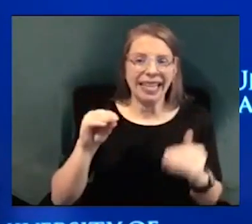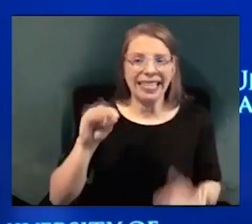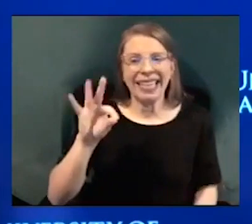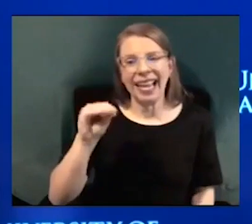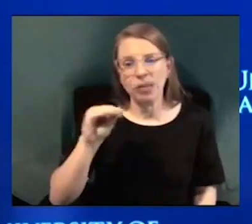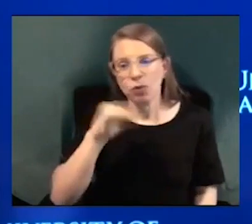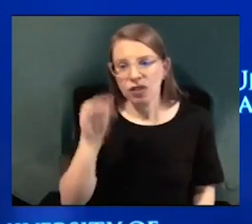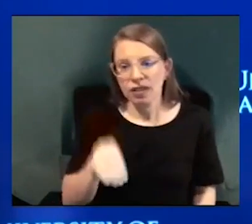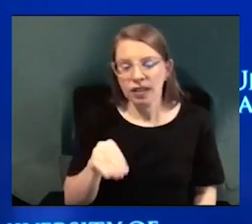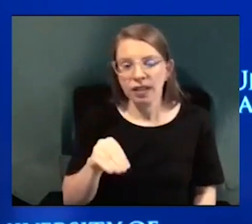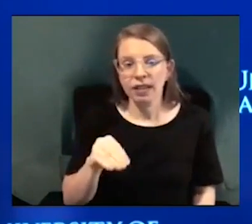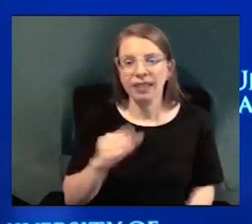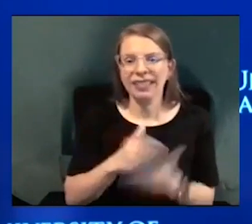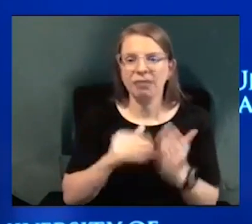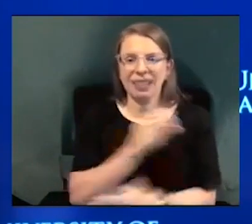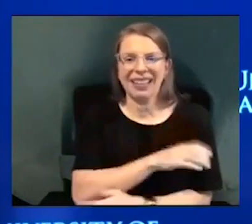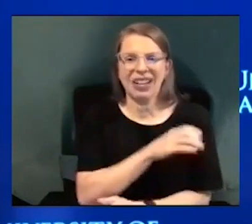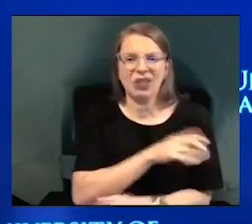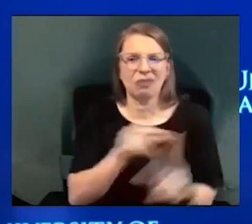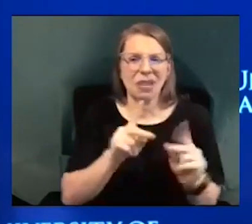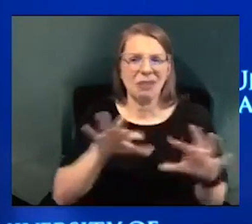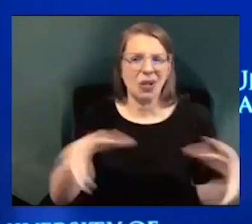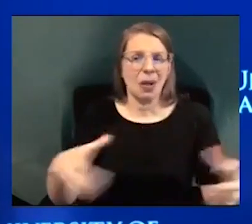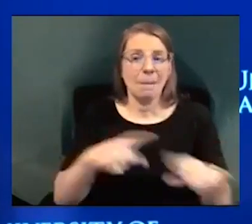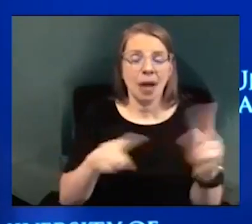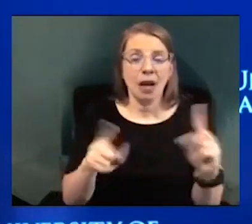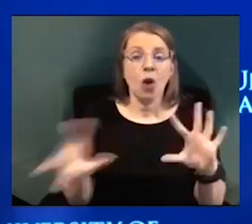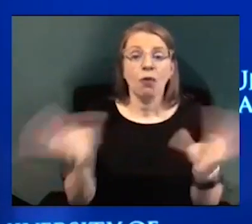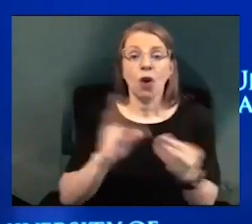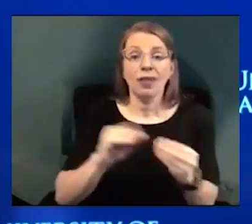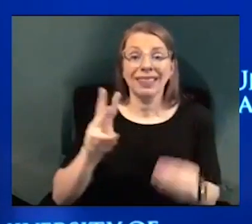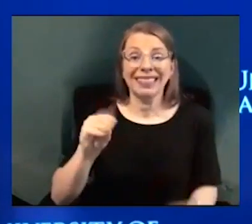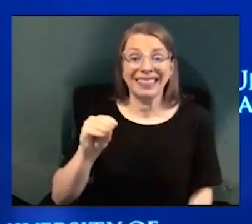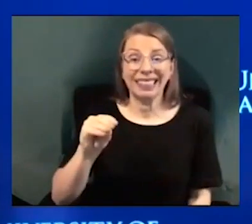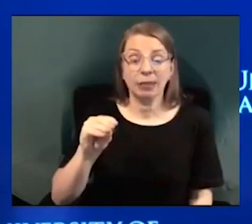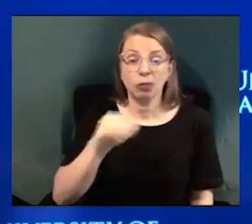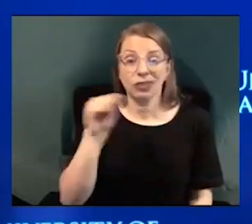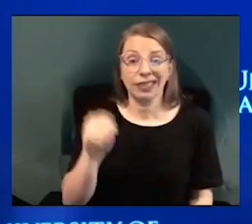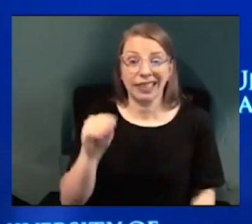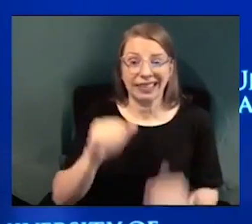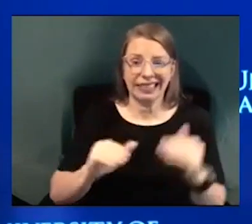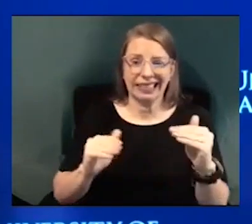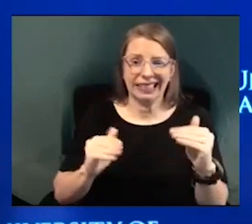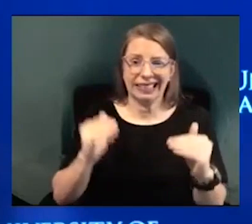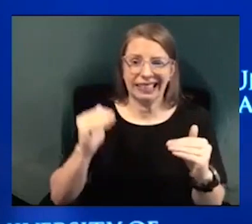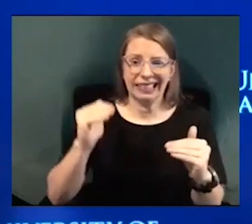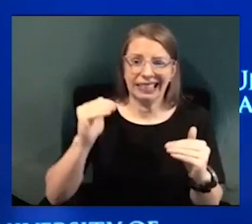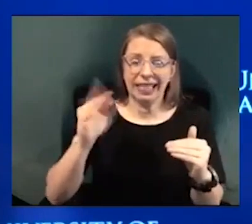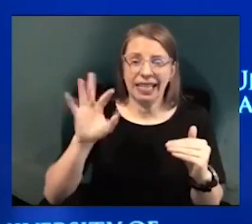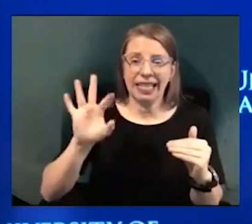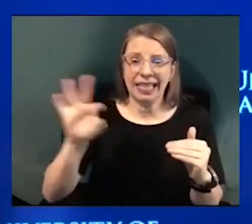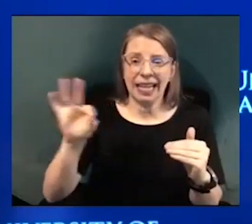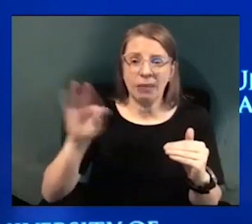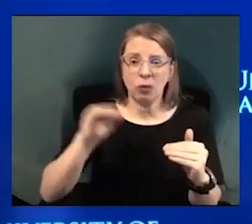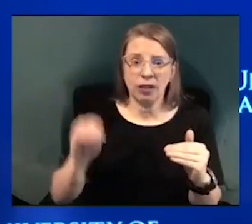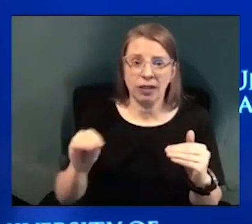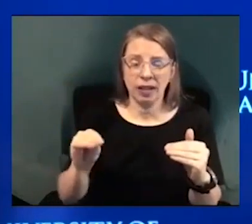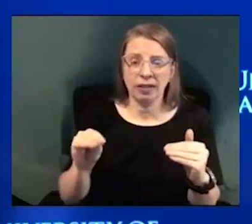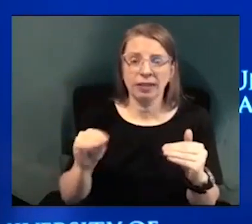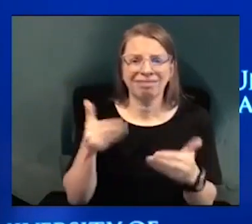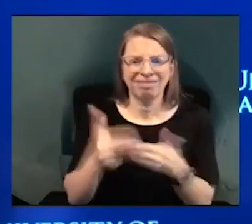clinical folks, but our overall employee rate, 60%, we need to get up to 90, 99% like we are around influenza.